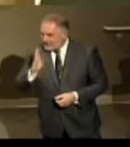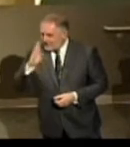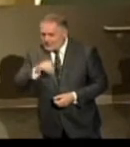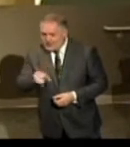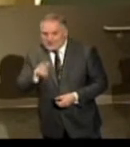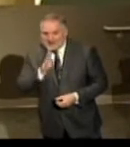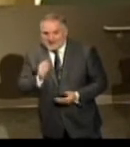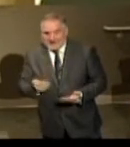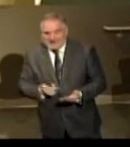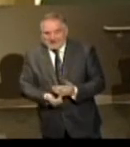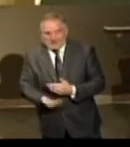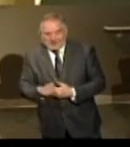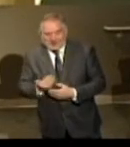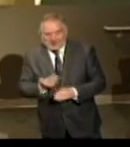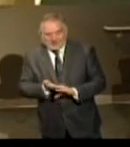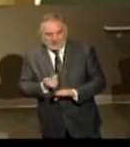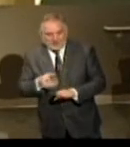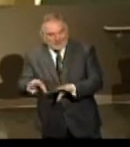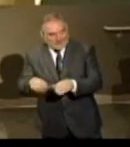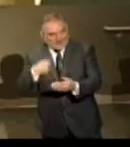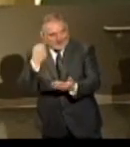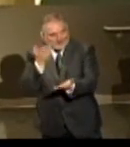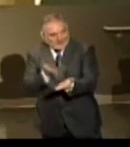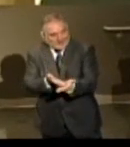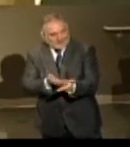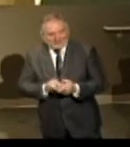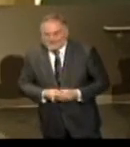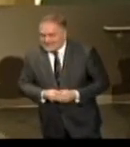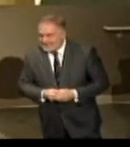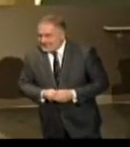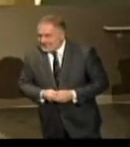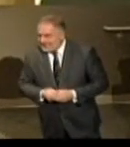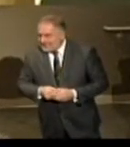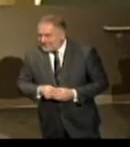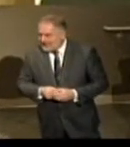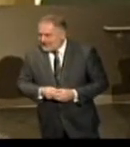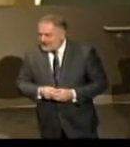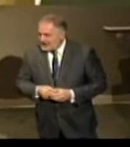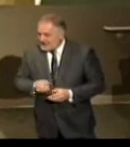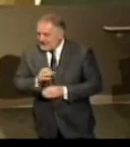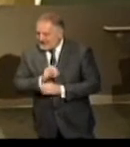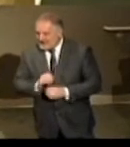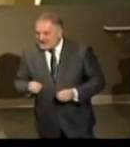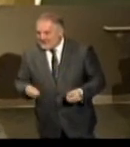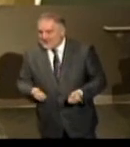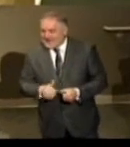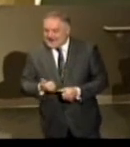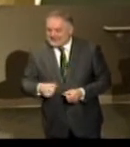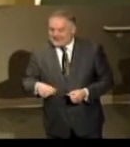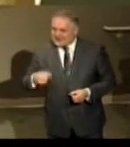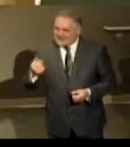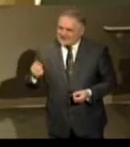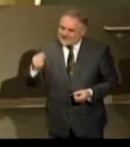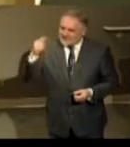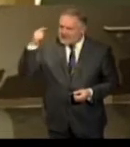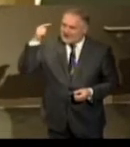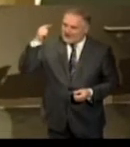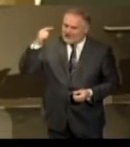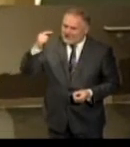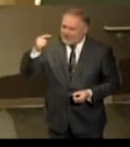this morning before you ever got here? You ever occur to you, nothing ever occurred to God?